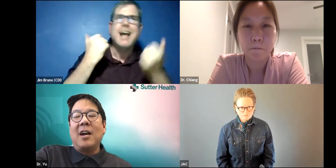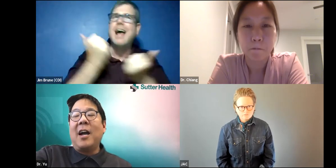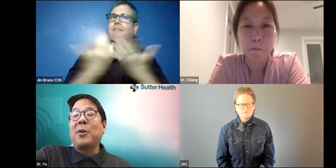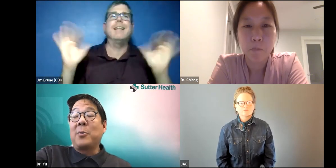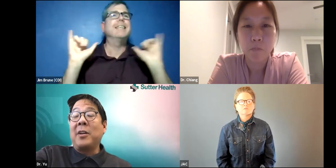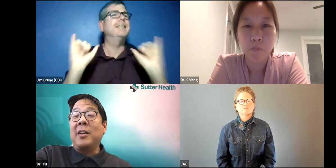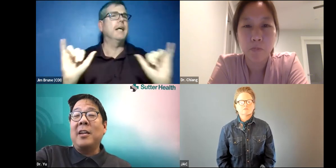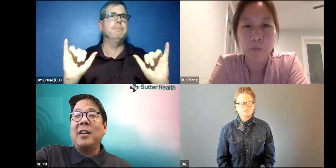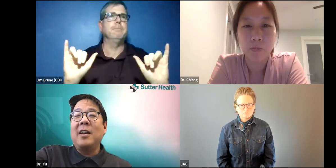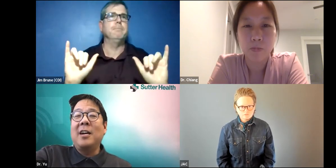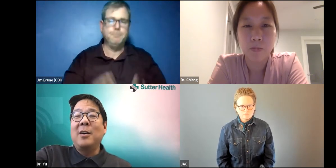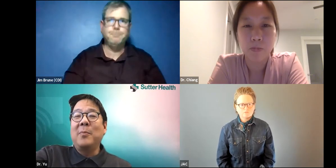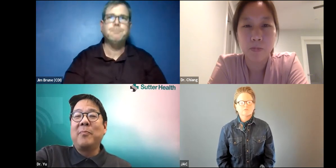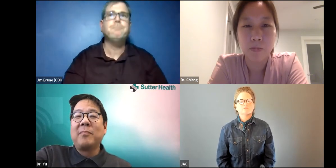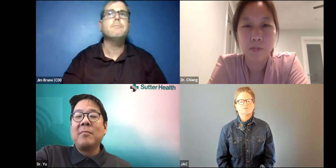I agree.